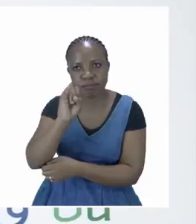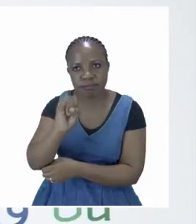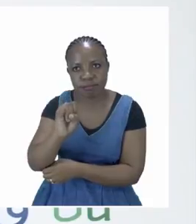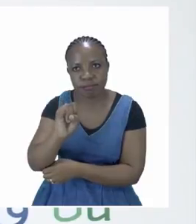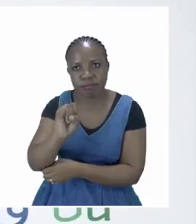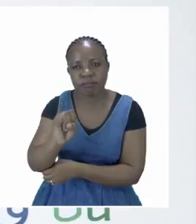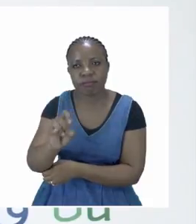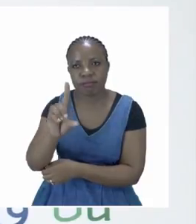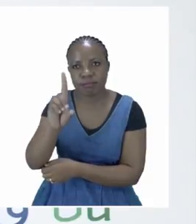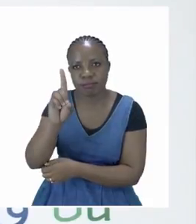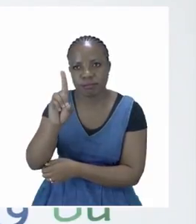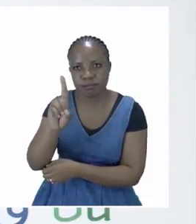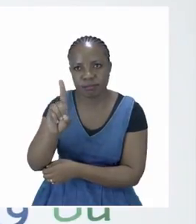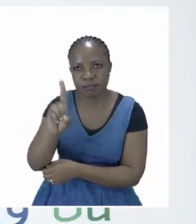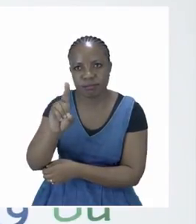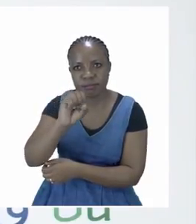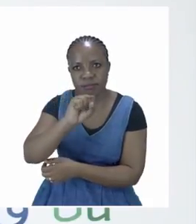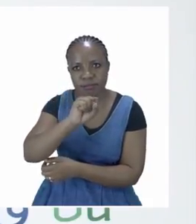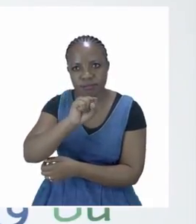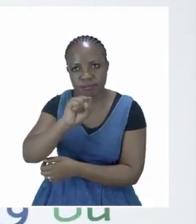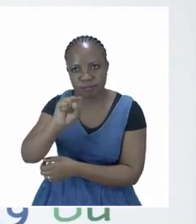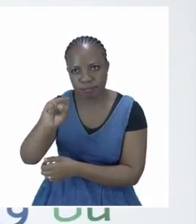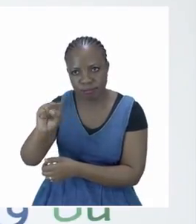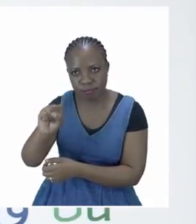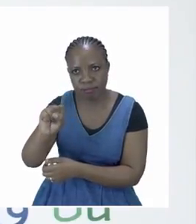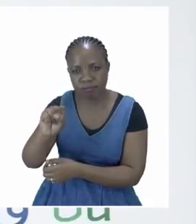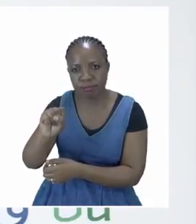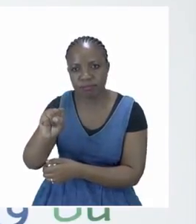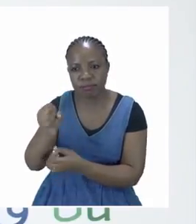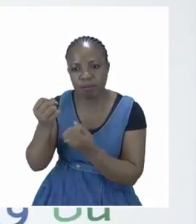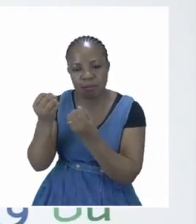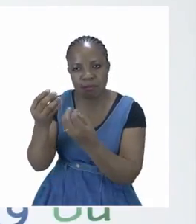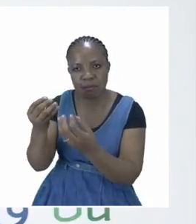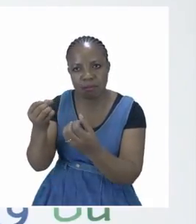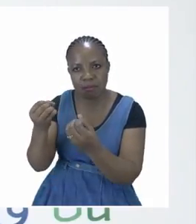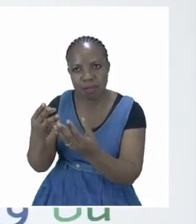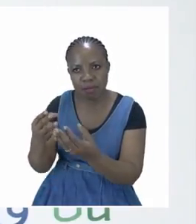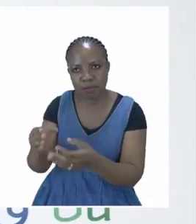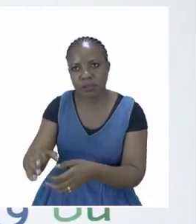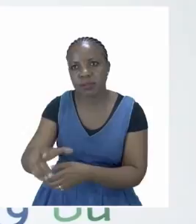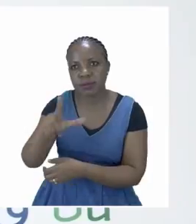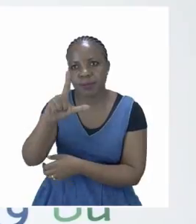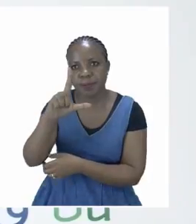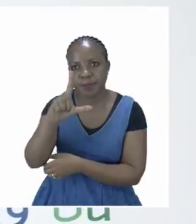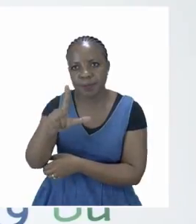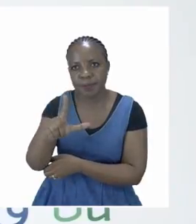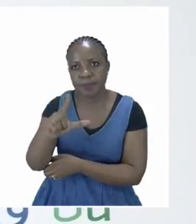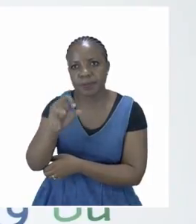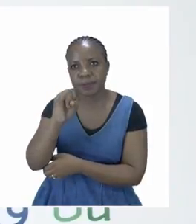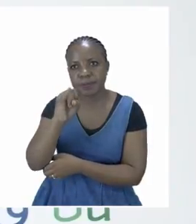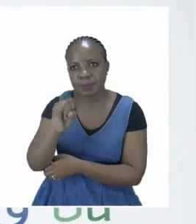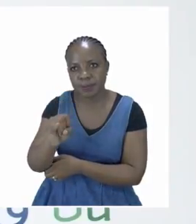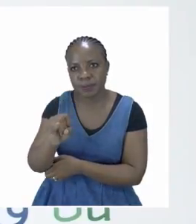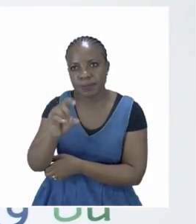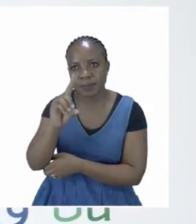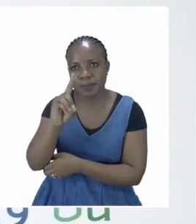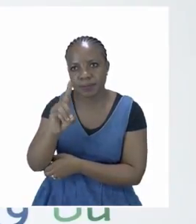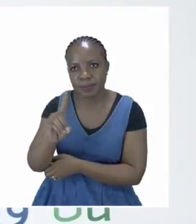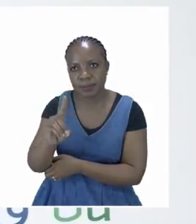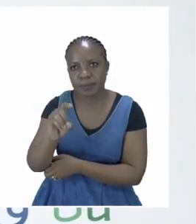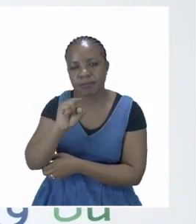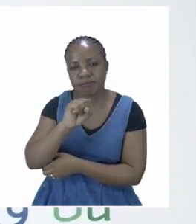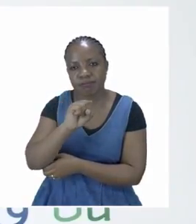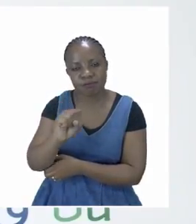say many lids. Very good, grade 3s. You